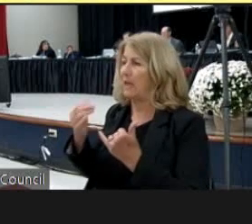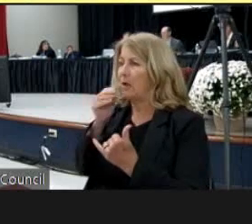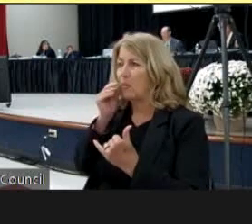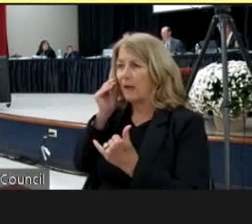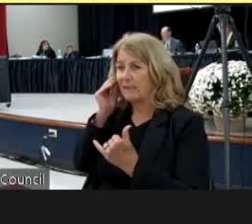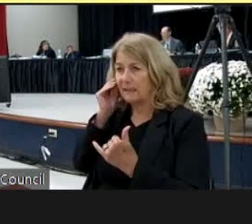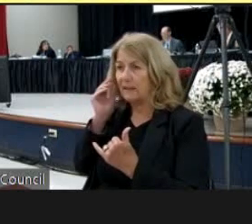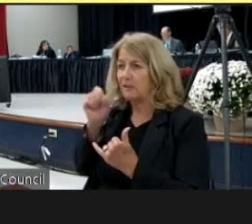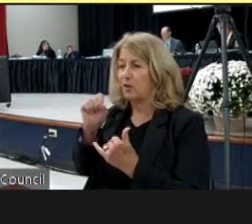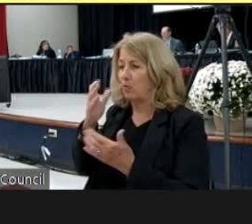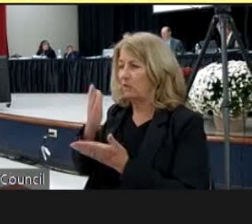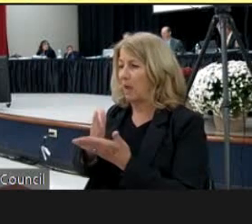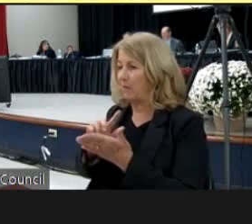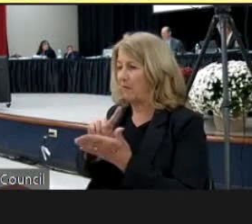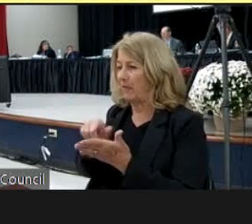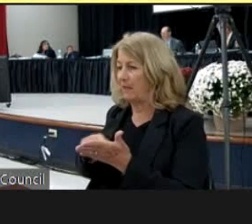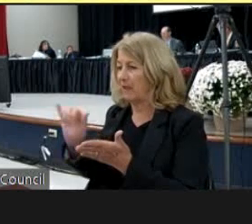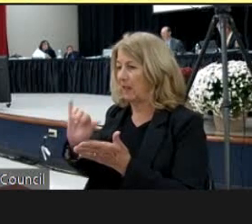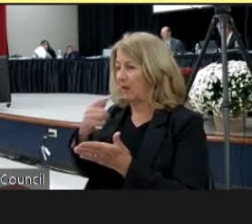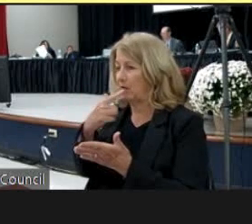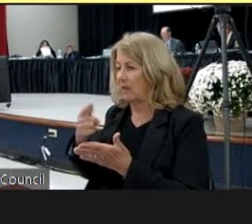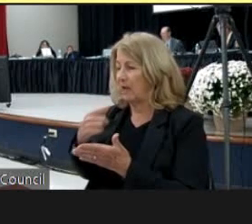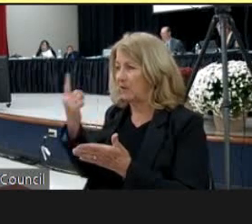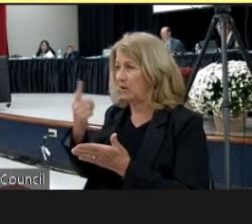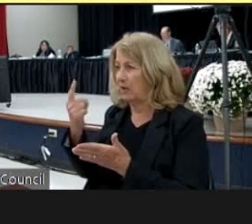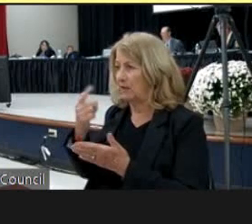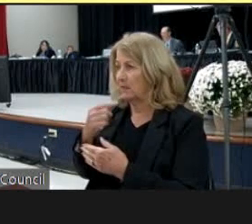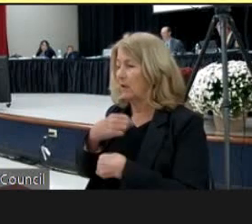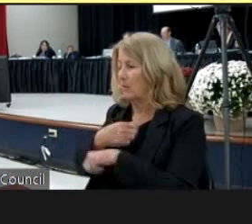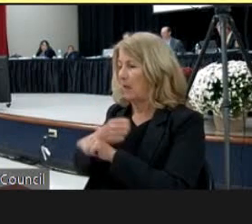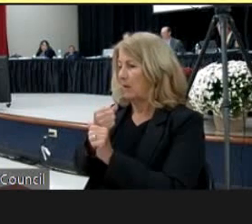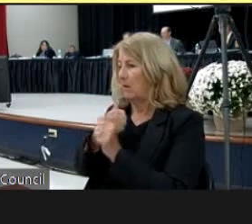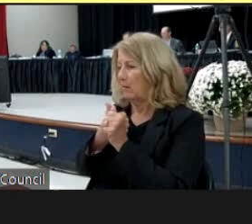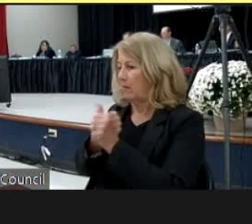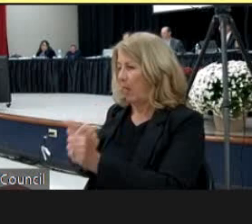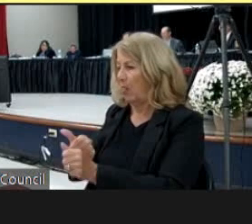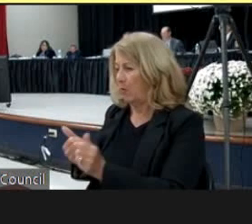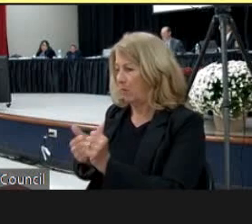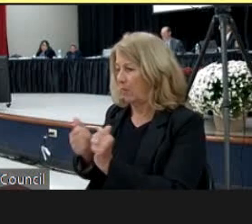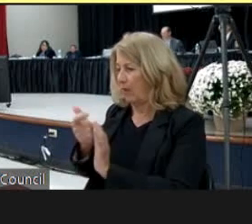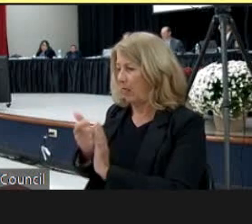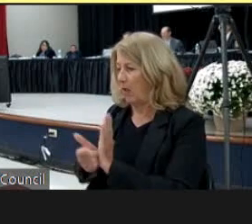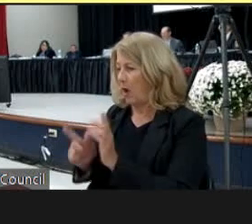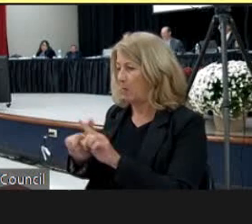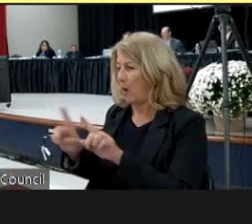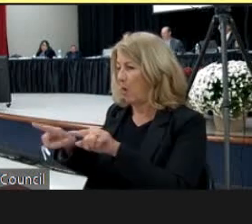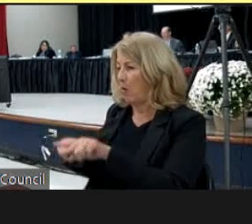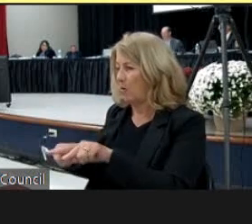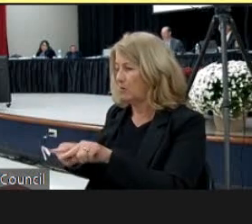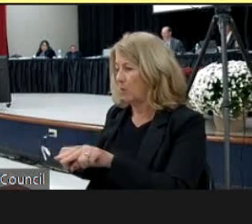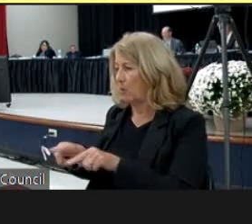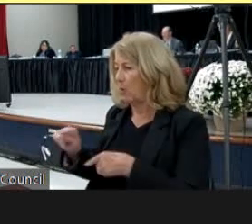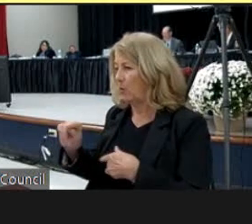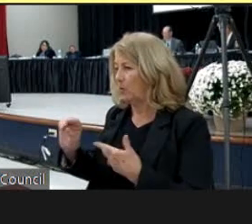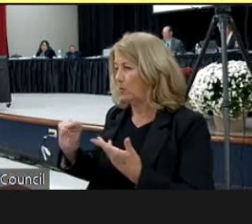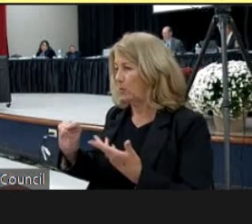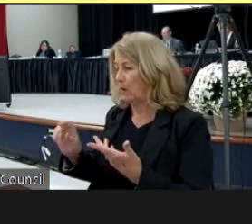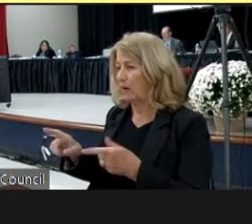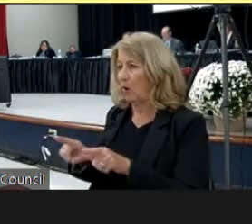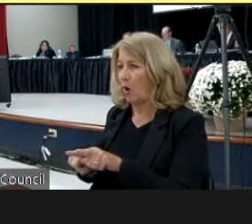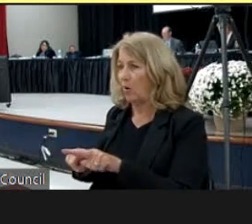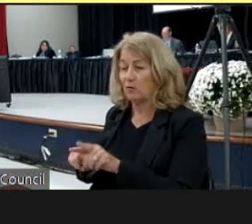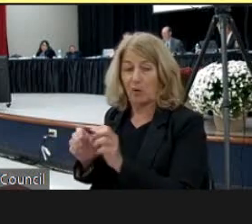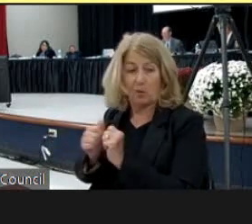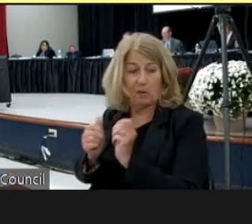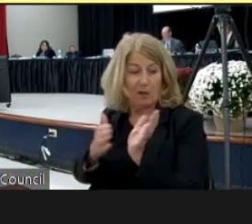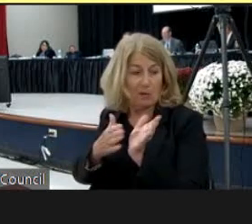so some of this is, like you said, just bring it into conformance Yeah. with the law, but also with our plan